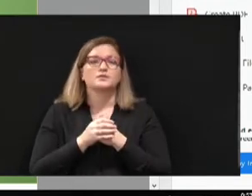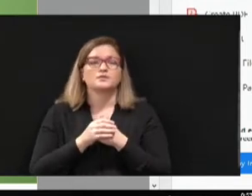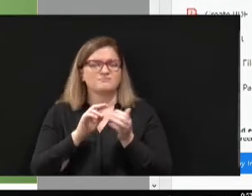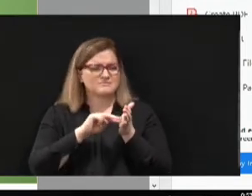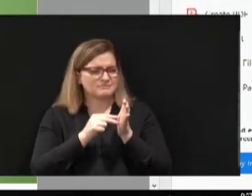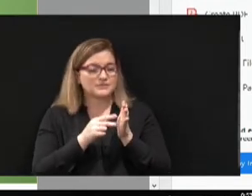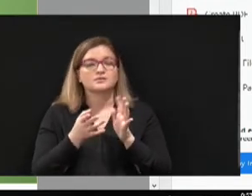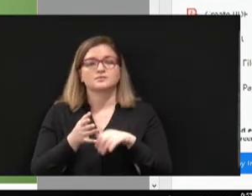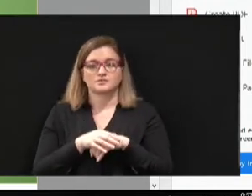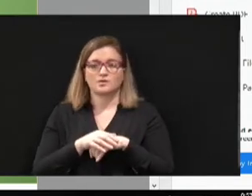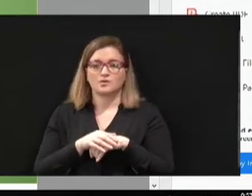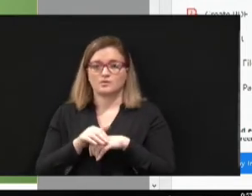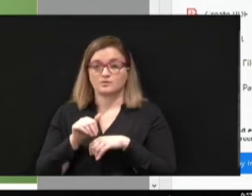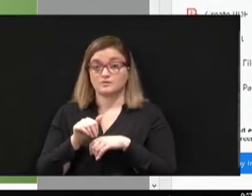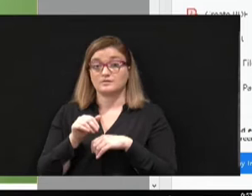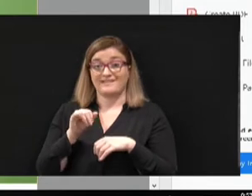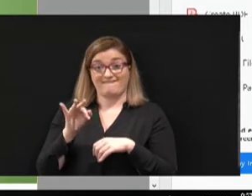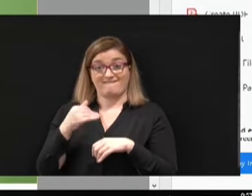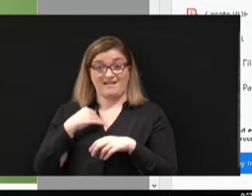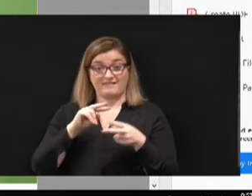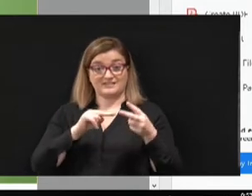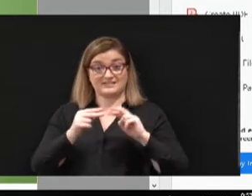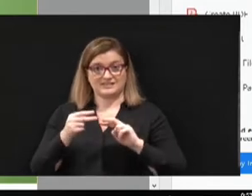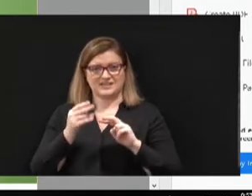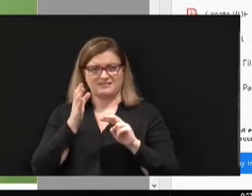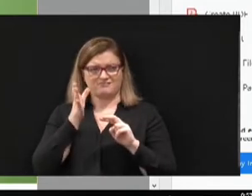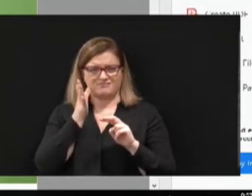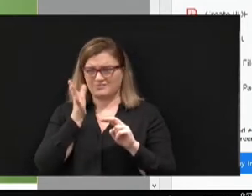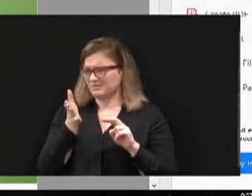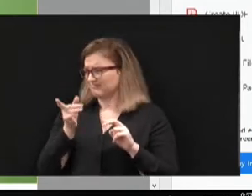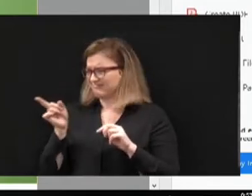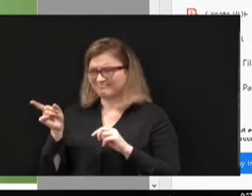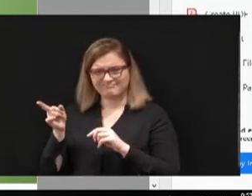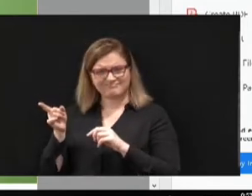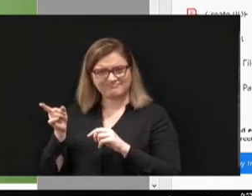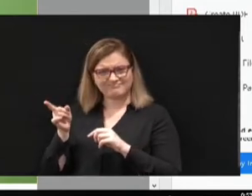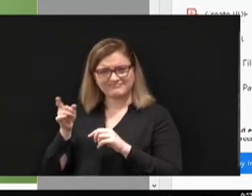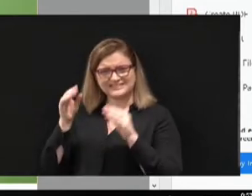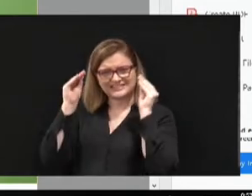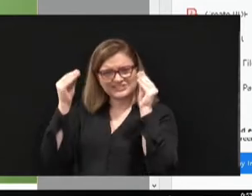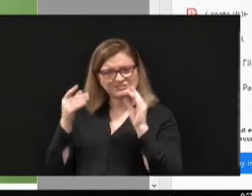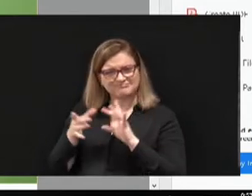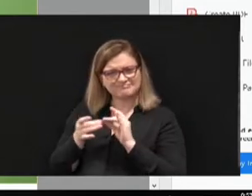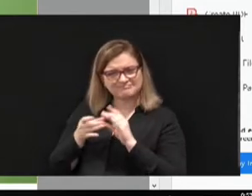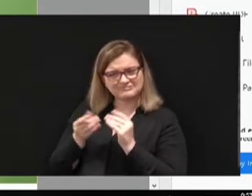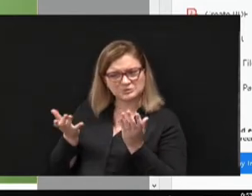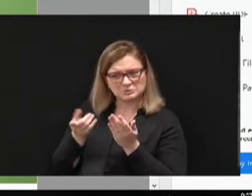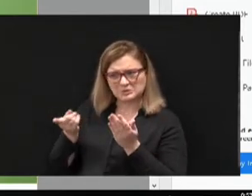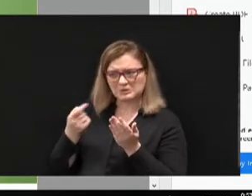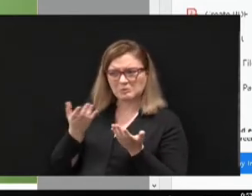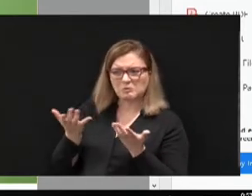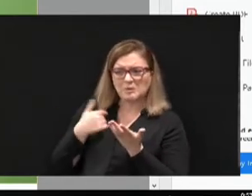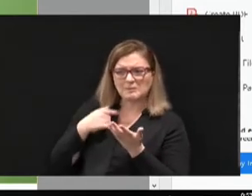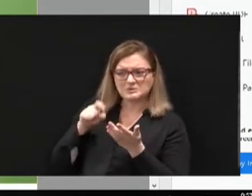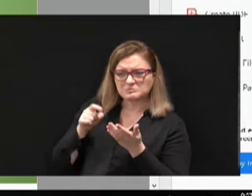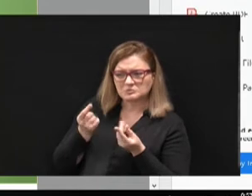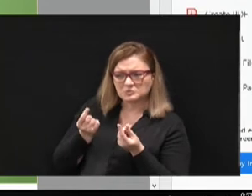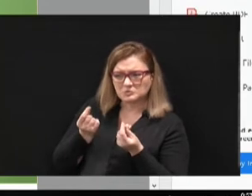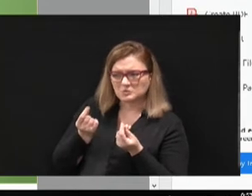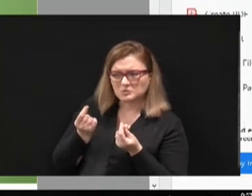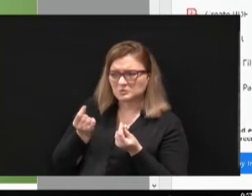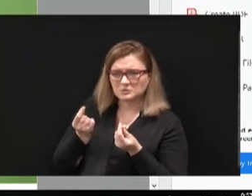their peers after you give directions. What did she just say? Trying to figure out what they're supposed to do because they